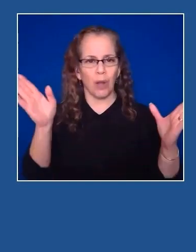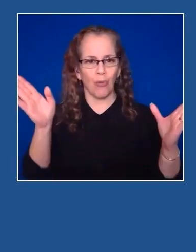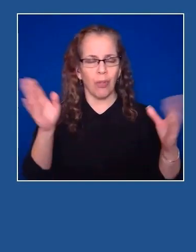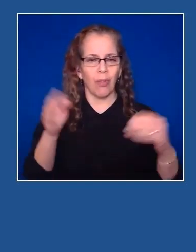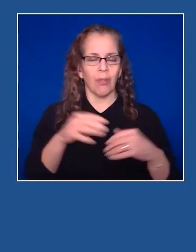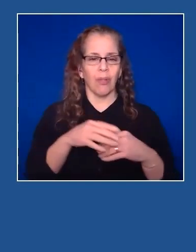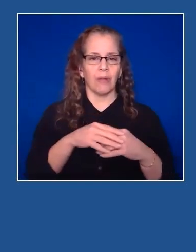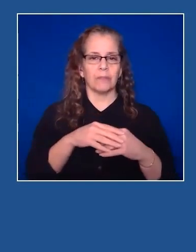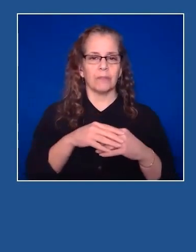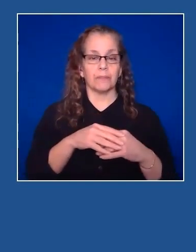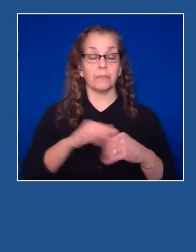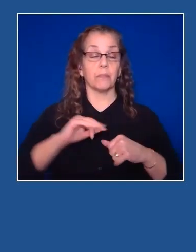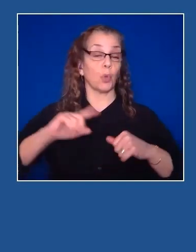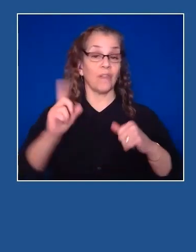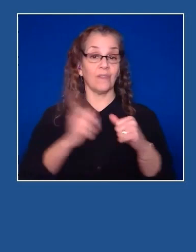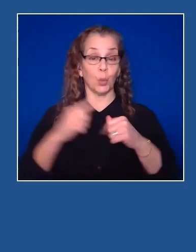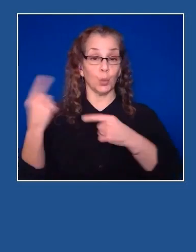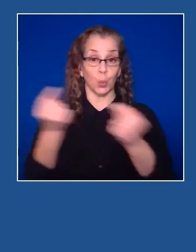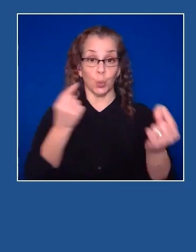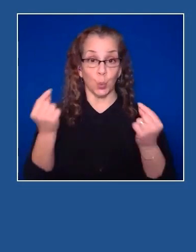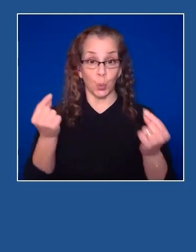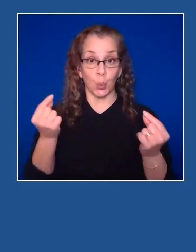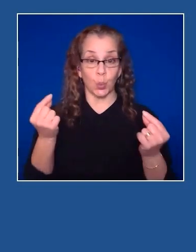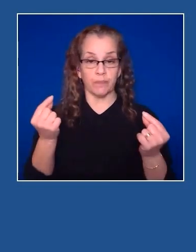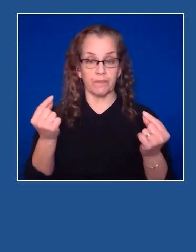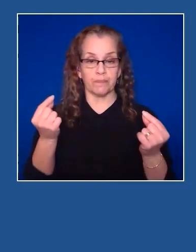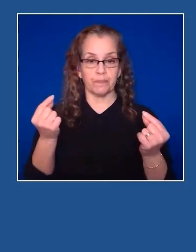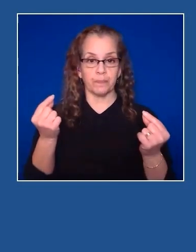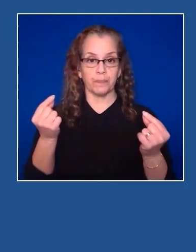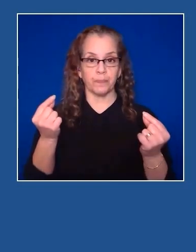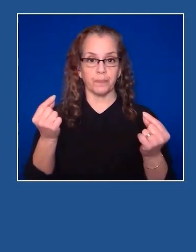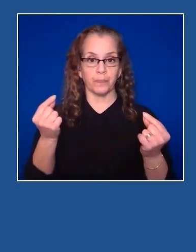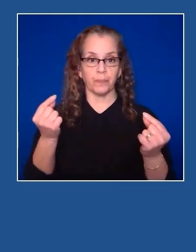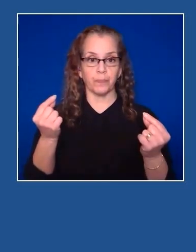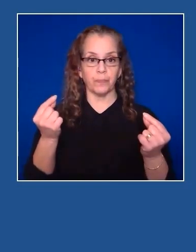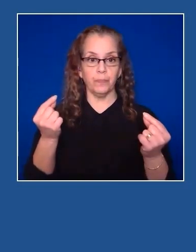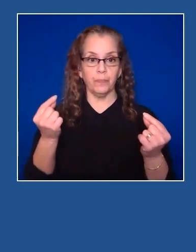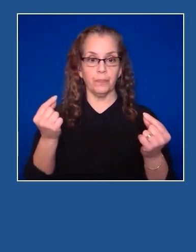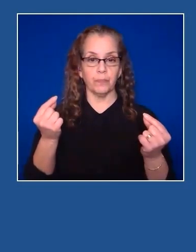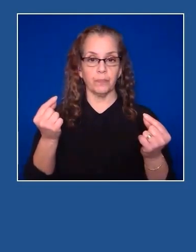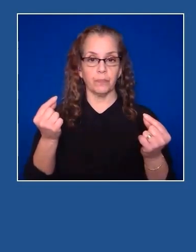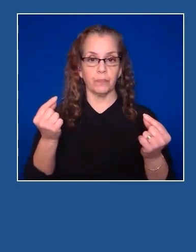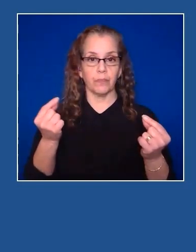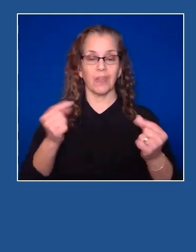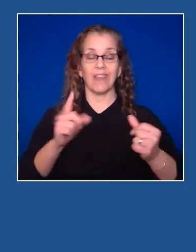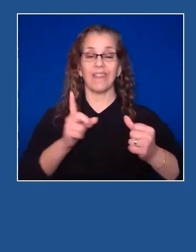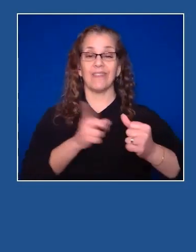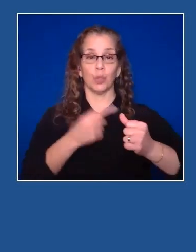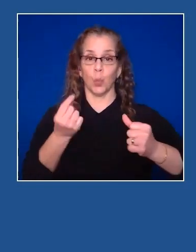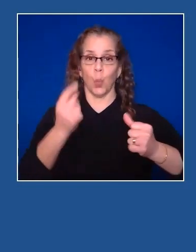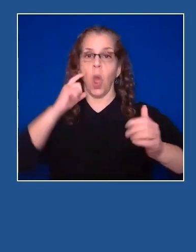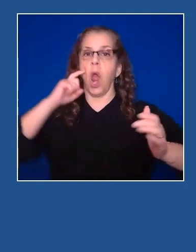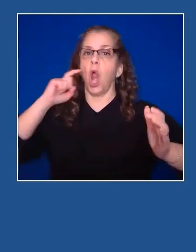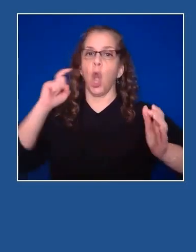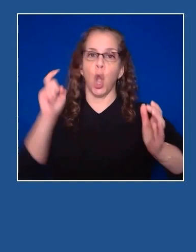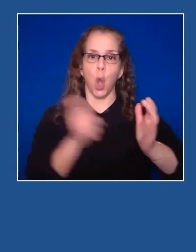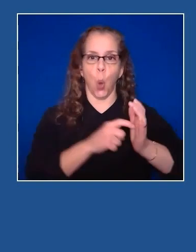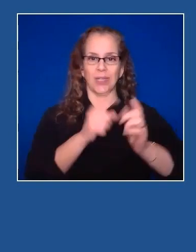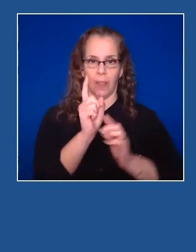So the first thing we have to do is we have to notice the present moment right